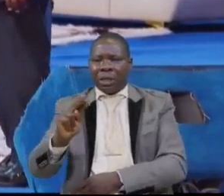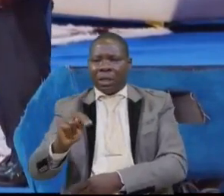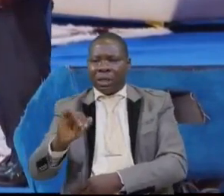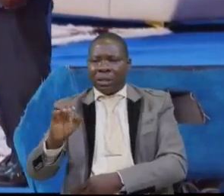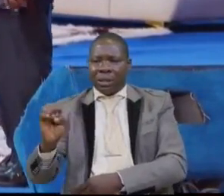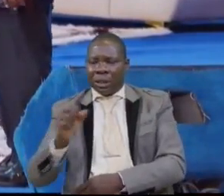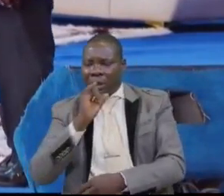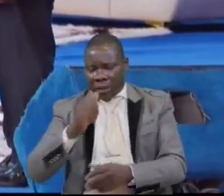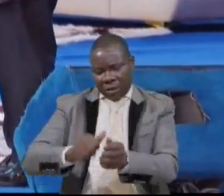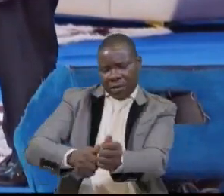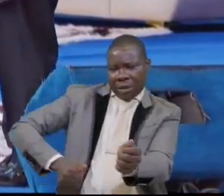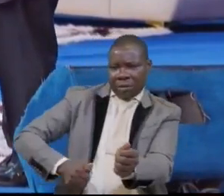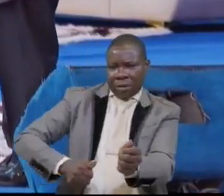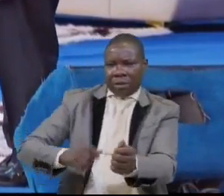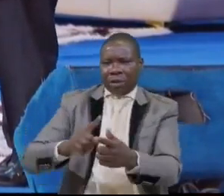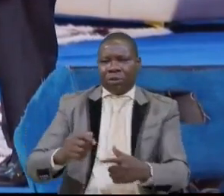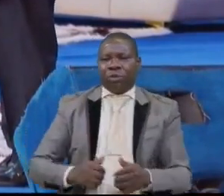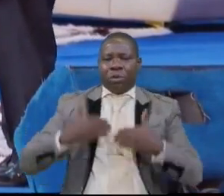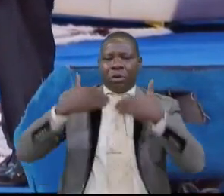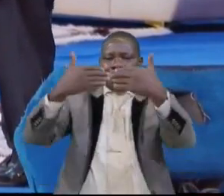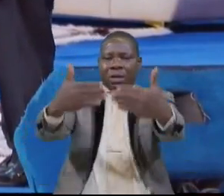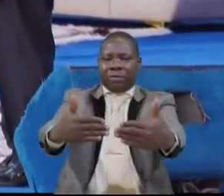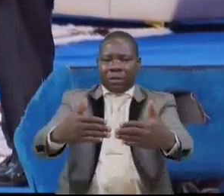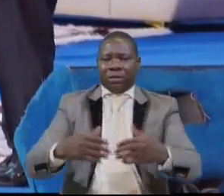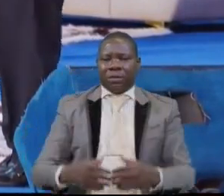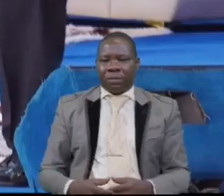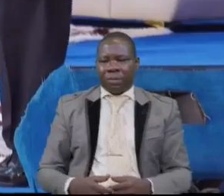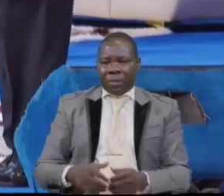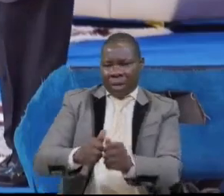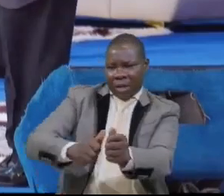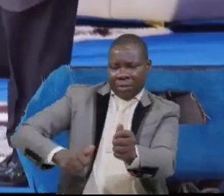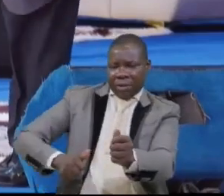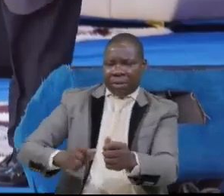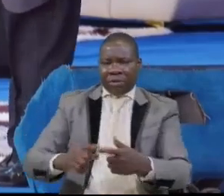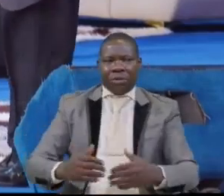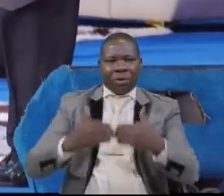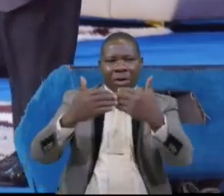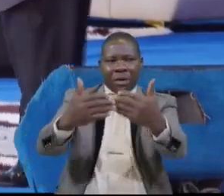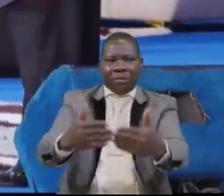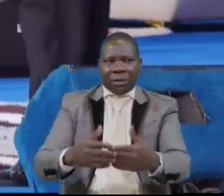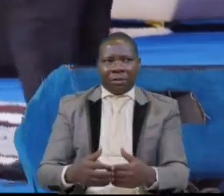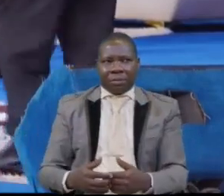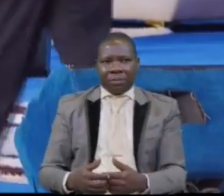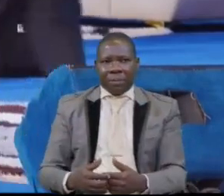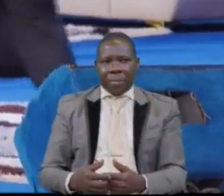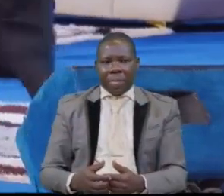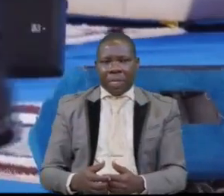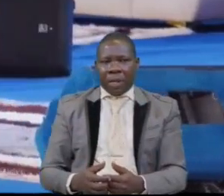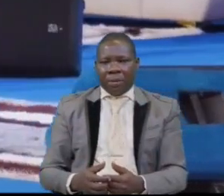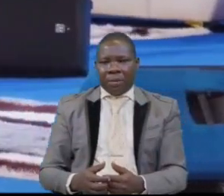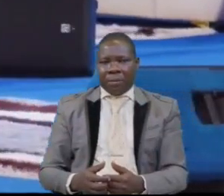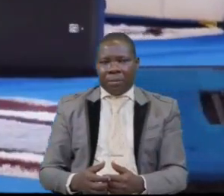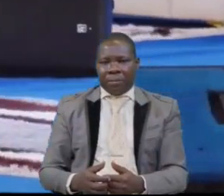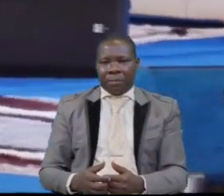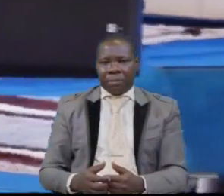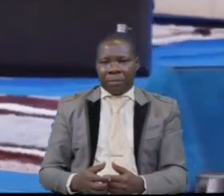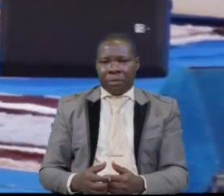advance abess to advance I I don't I you want make much of anyone they say take